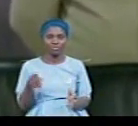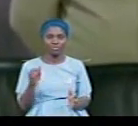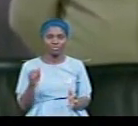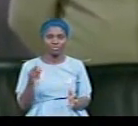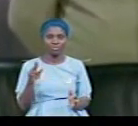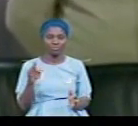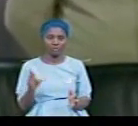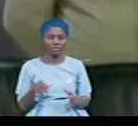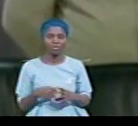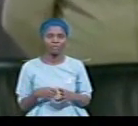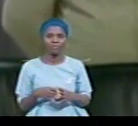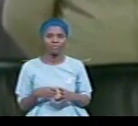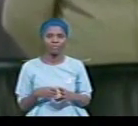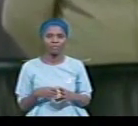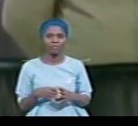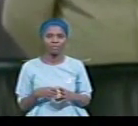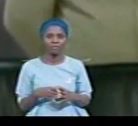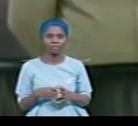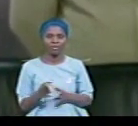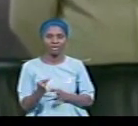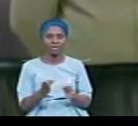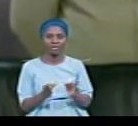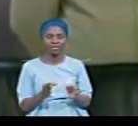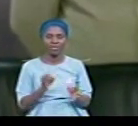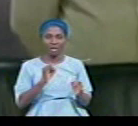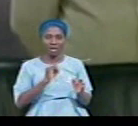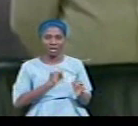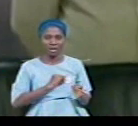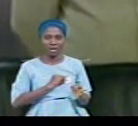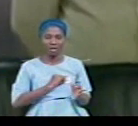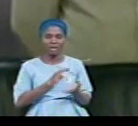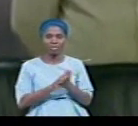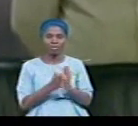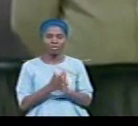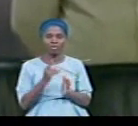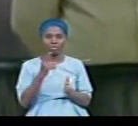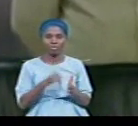I am what I am by the grace of God.